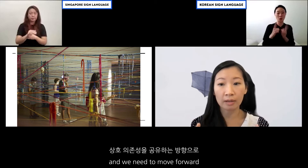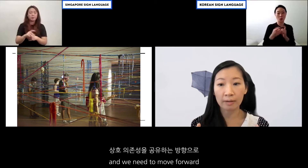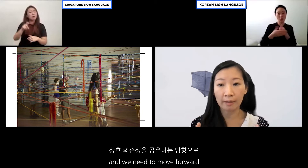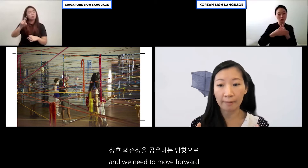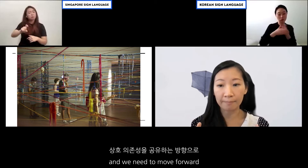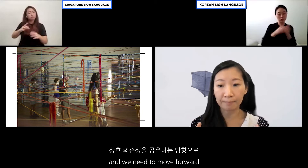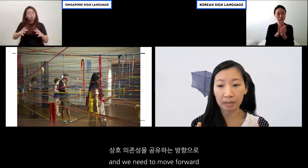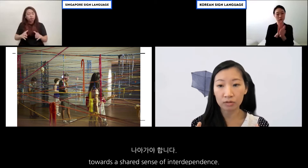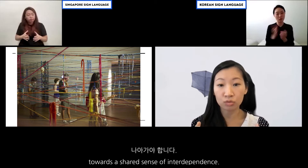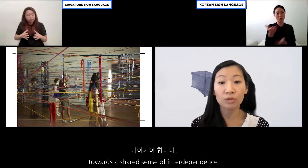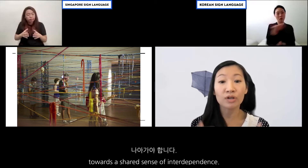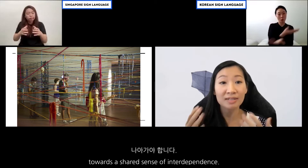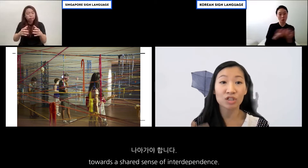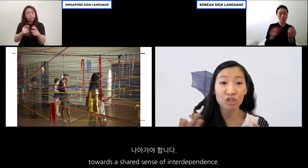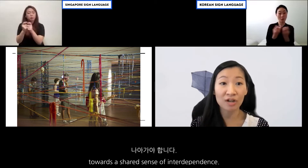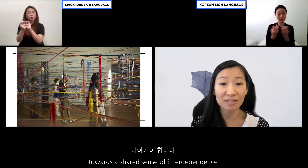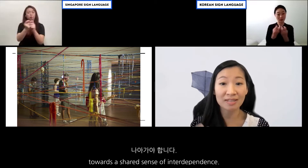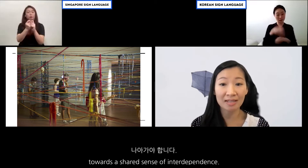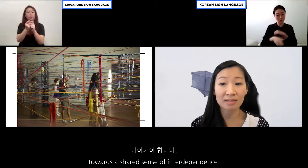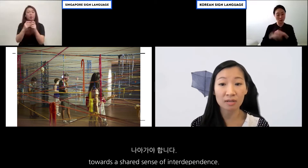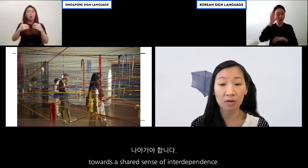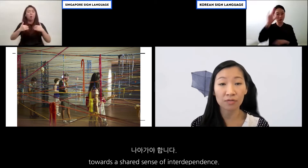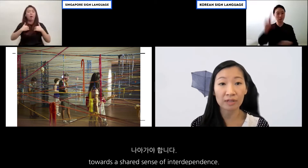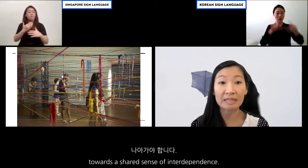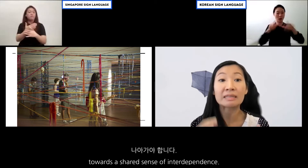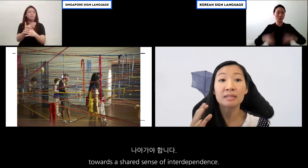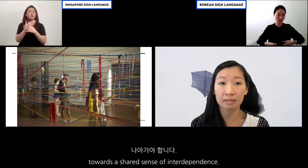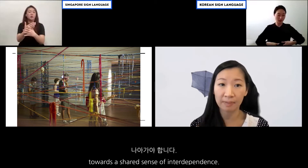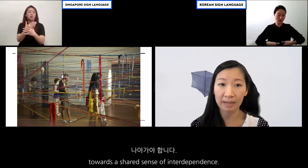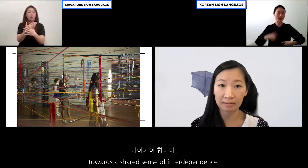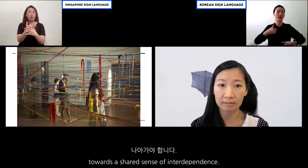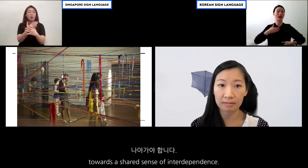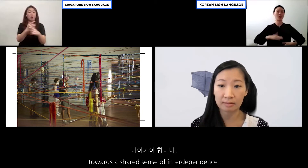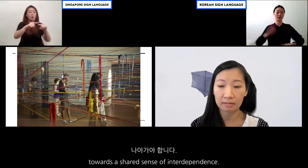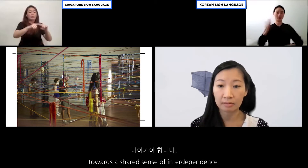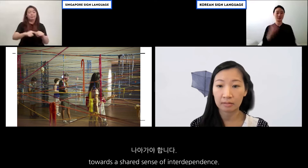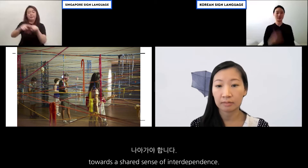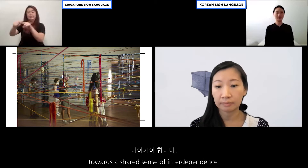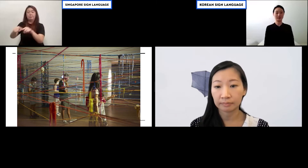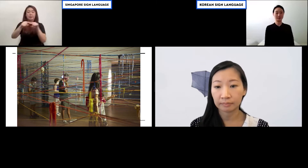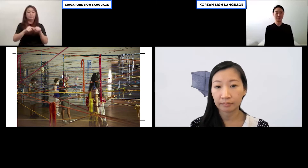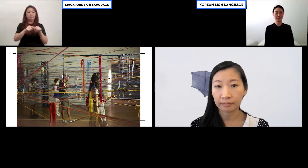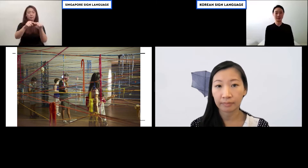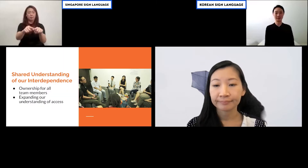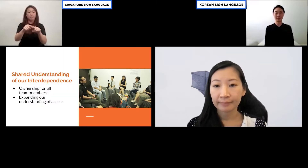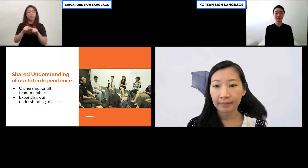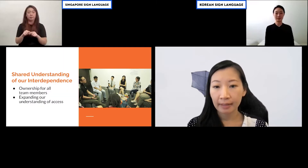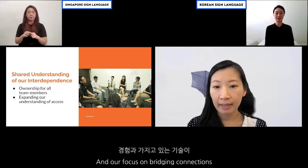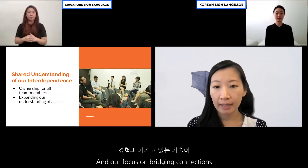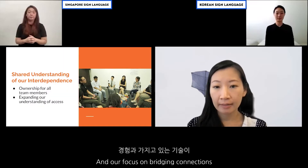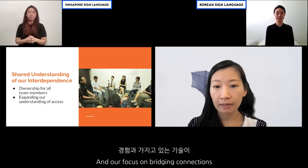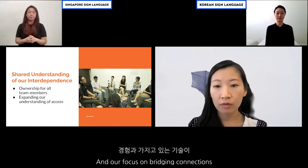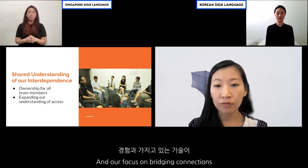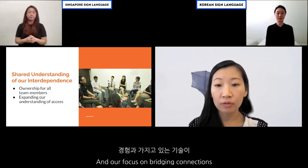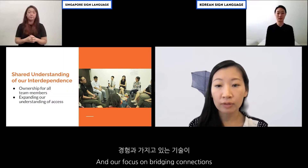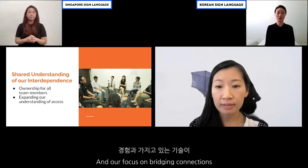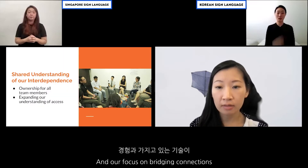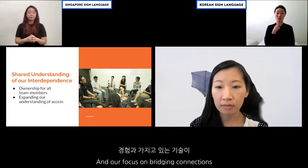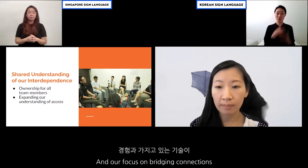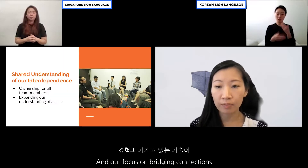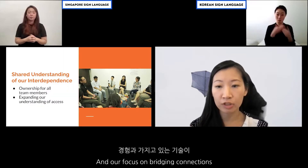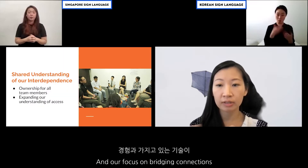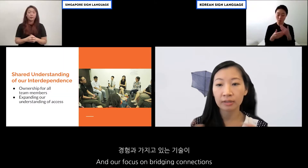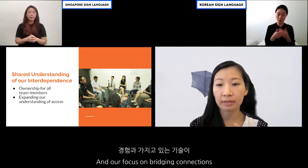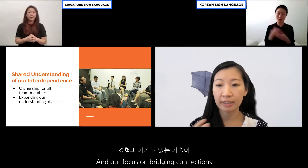forward towards a shared sense of interdependence. And I'll focus